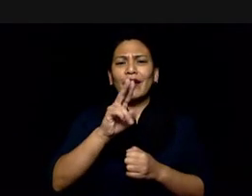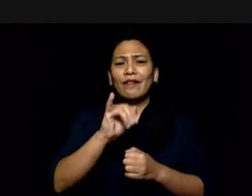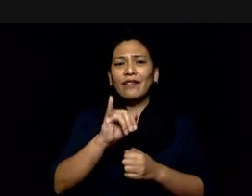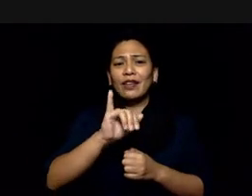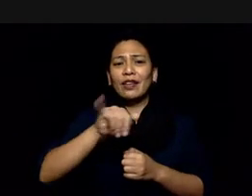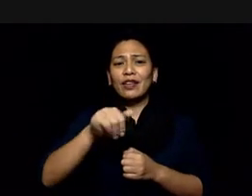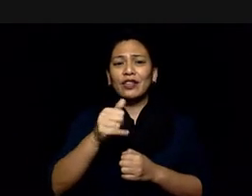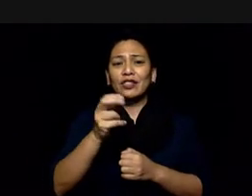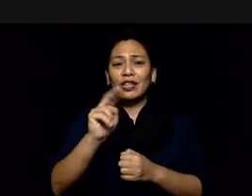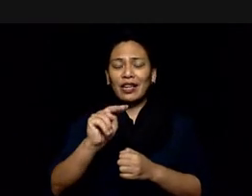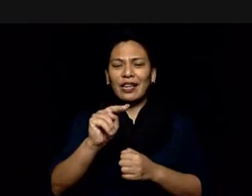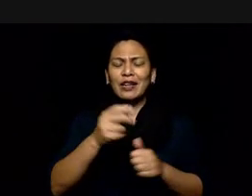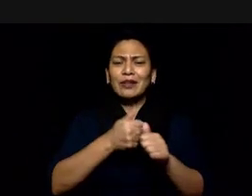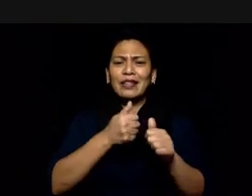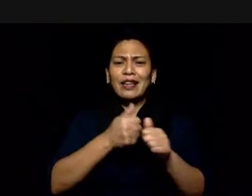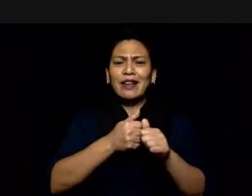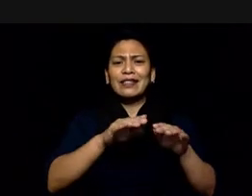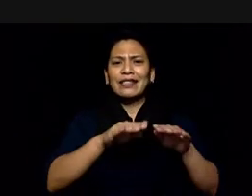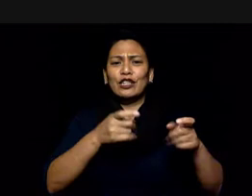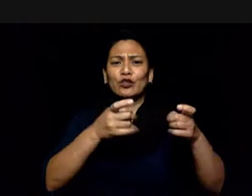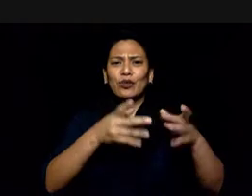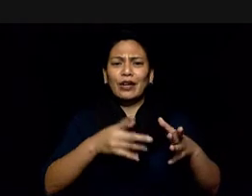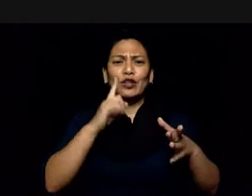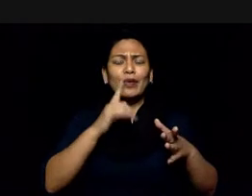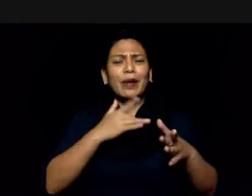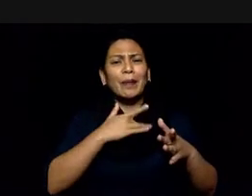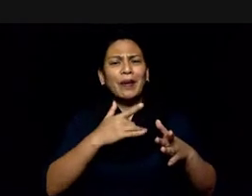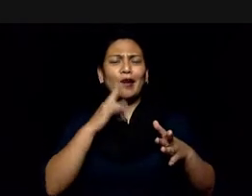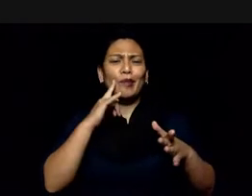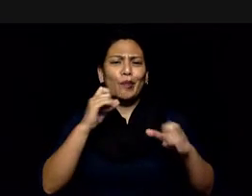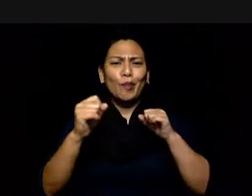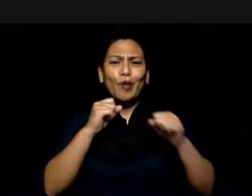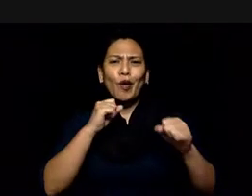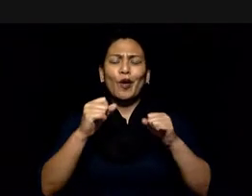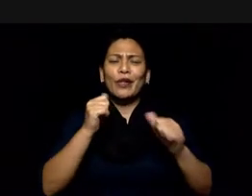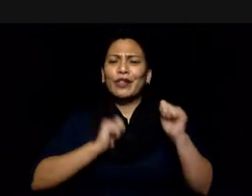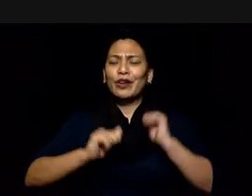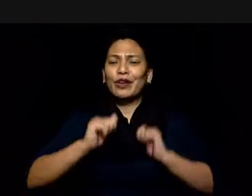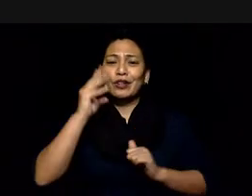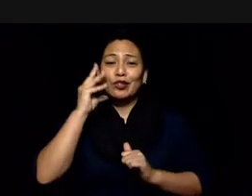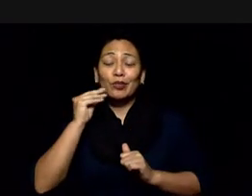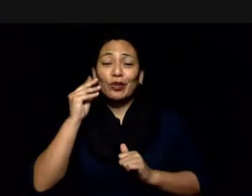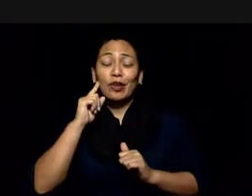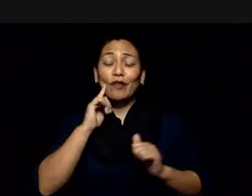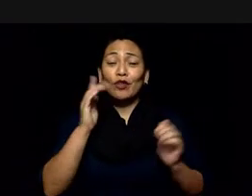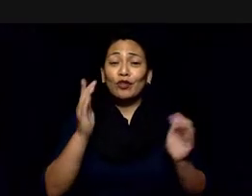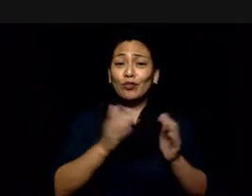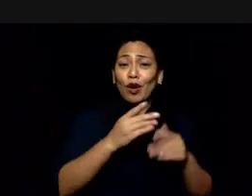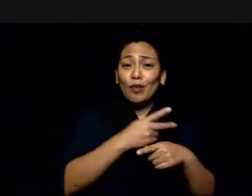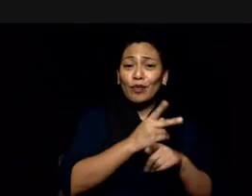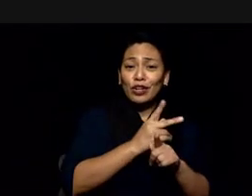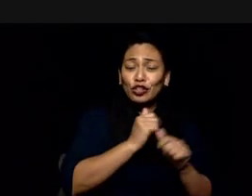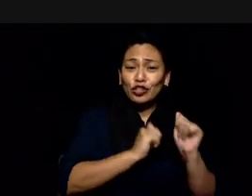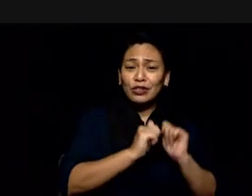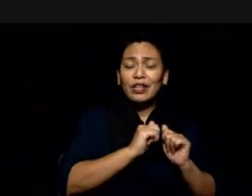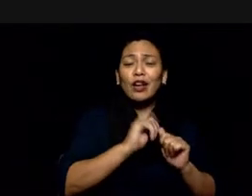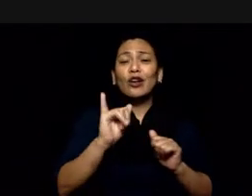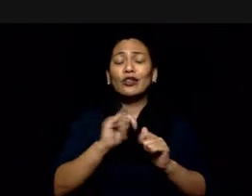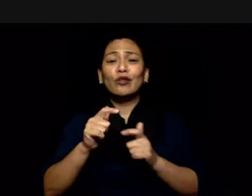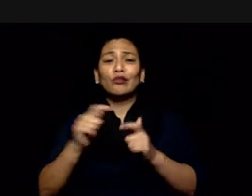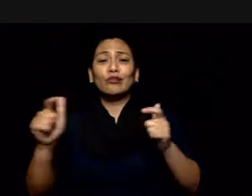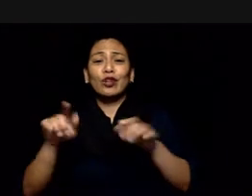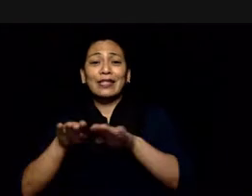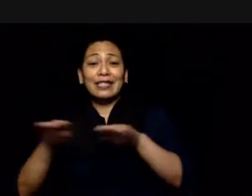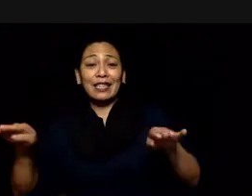known for making politically bold and accessible theatrical experiences in both small indie productions and large